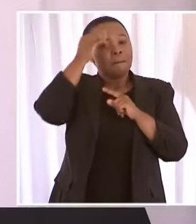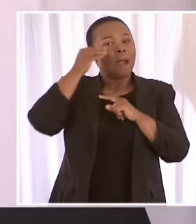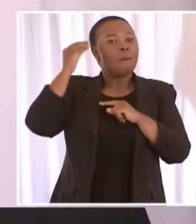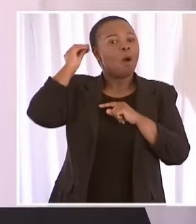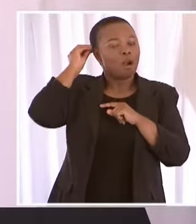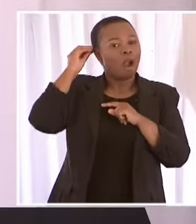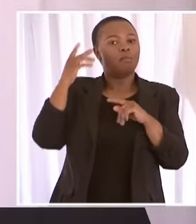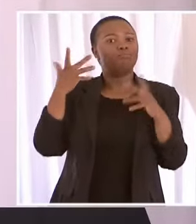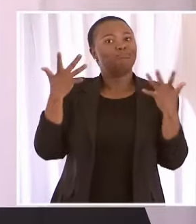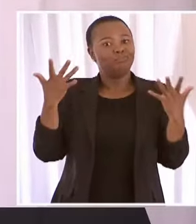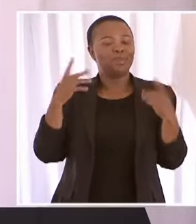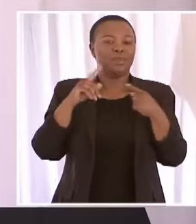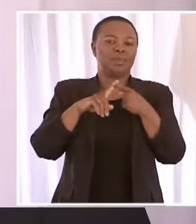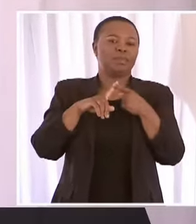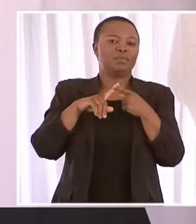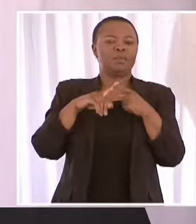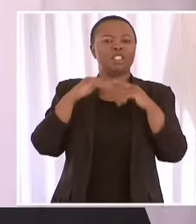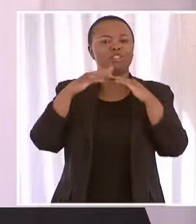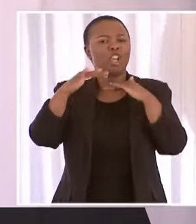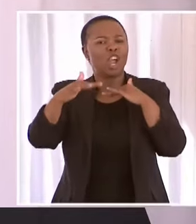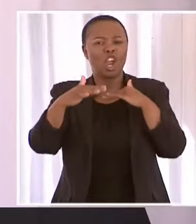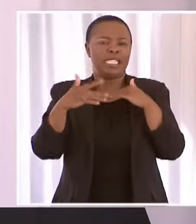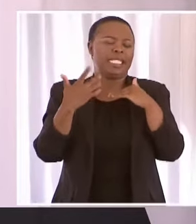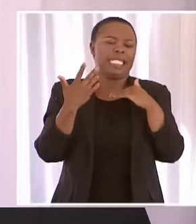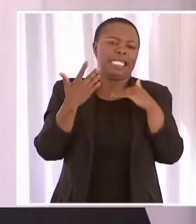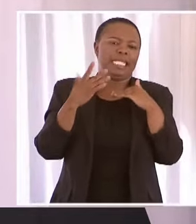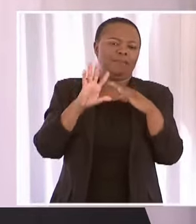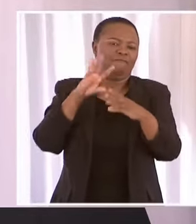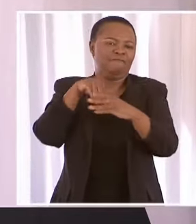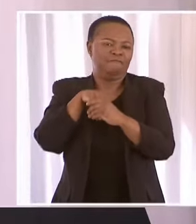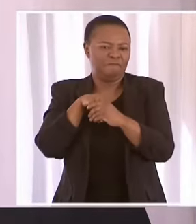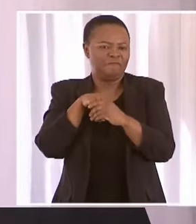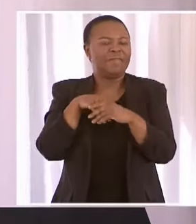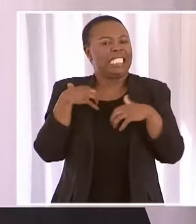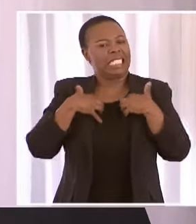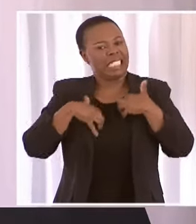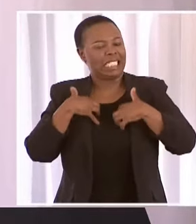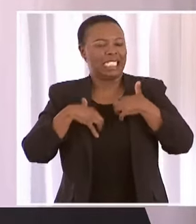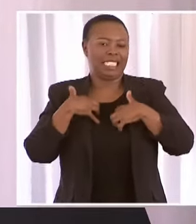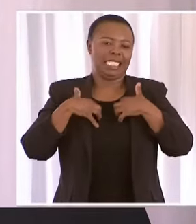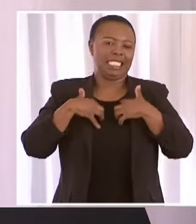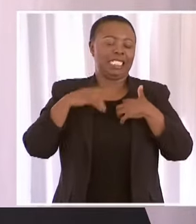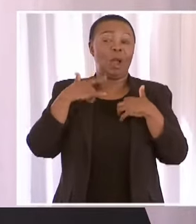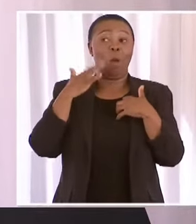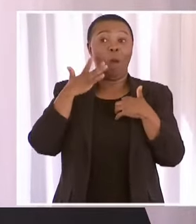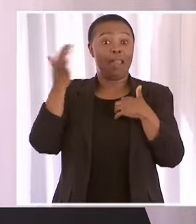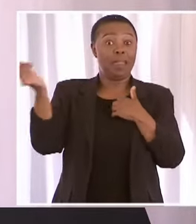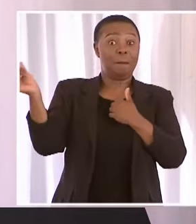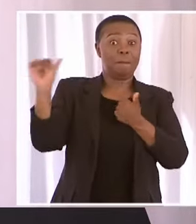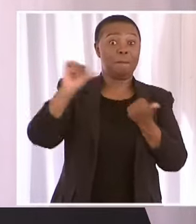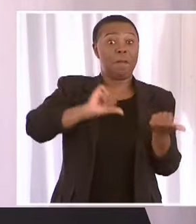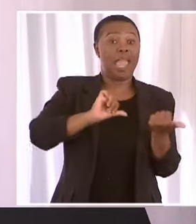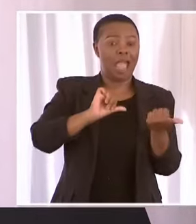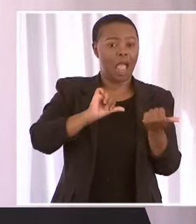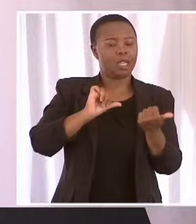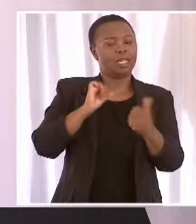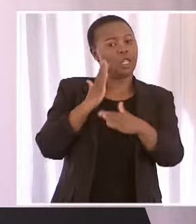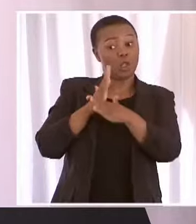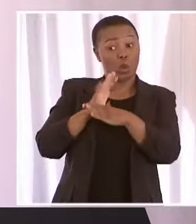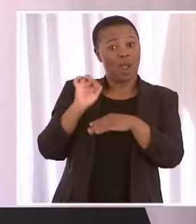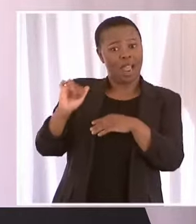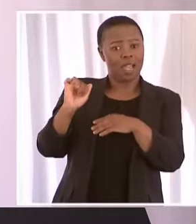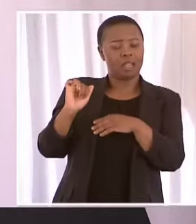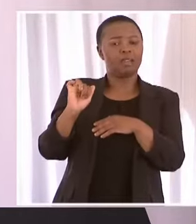trips to the cinema, the zoo, jazz gigs, as we've heard, the excitement when he'd come back from mission, well, I wouldn't have